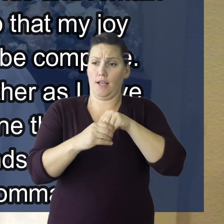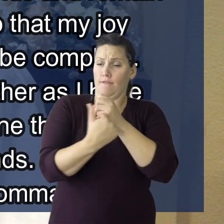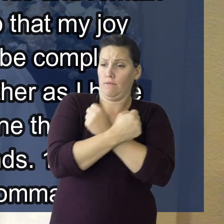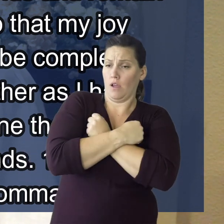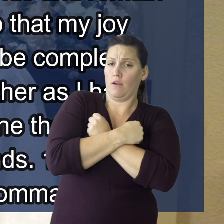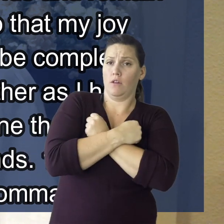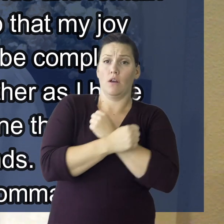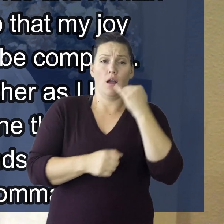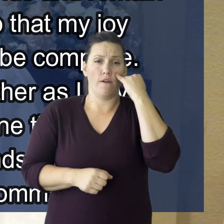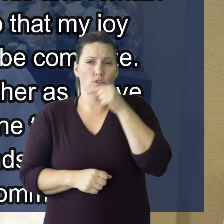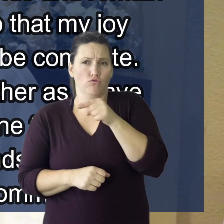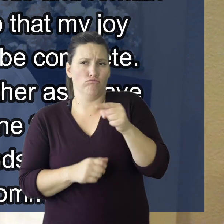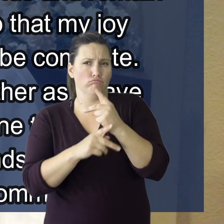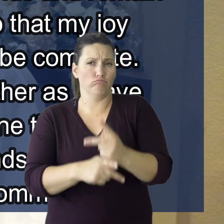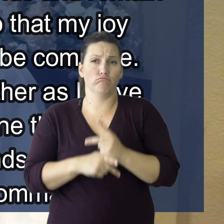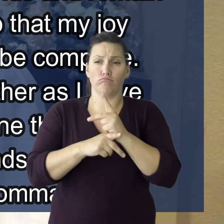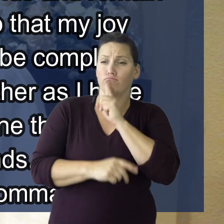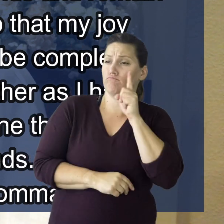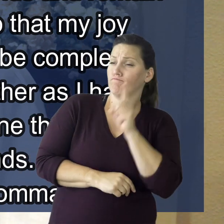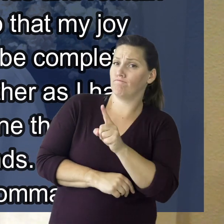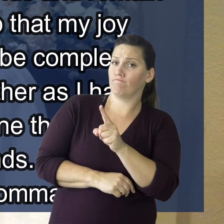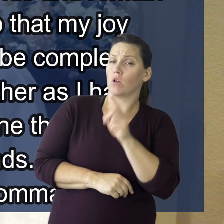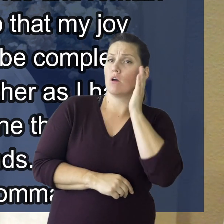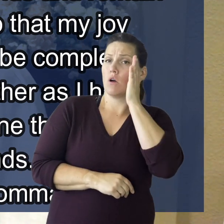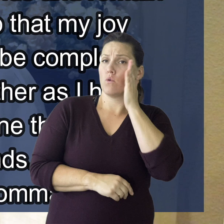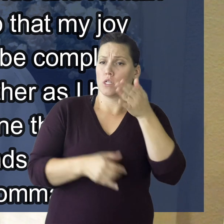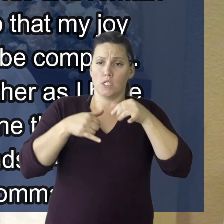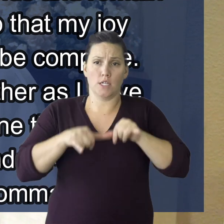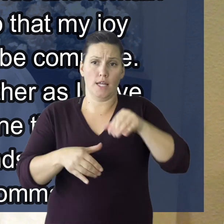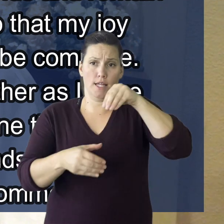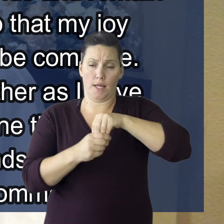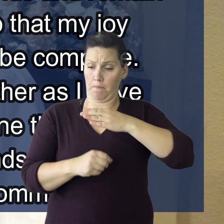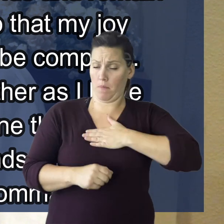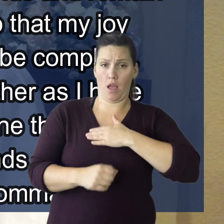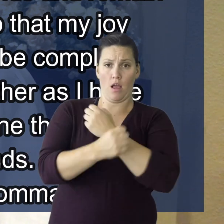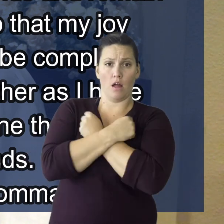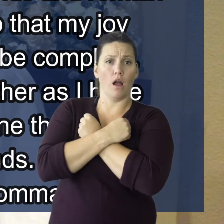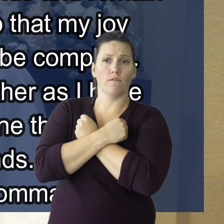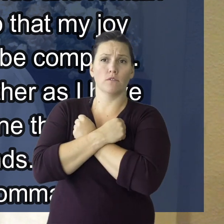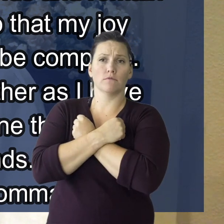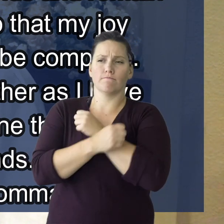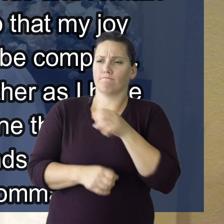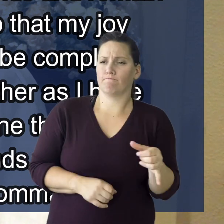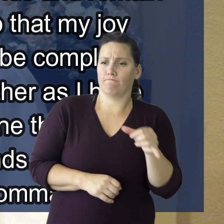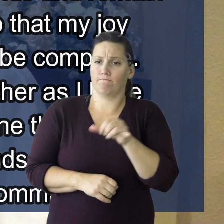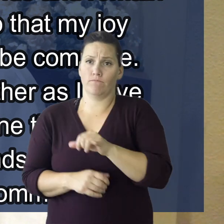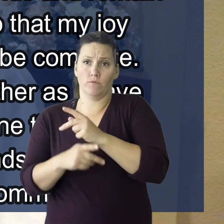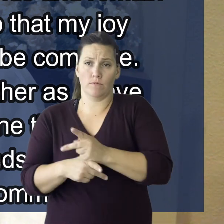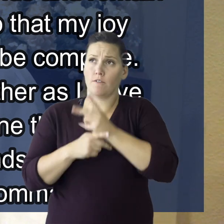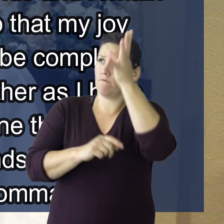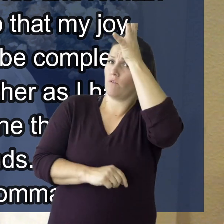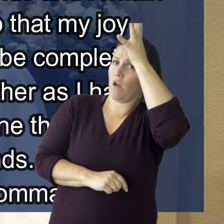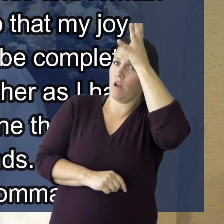my love. If you keep my commandments, you will remain in my love, just as